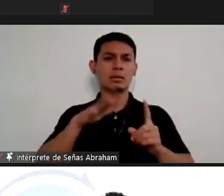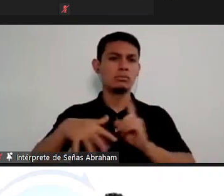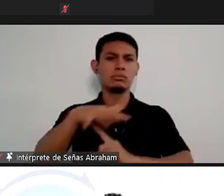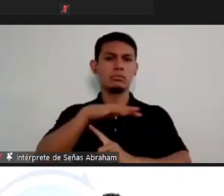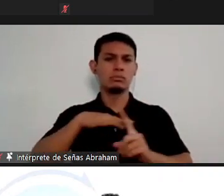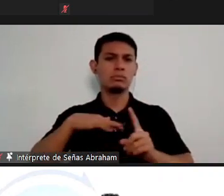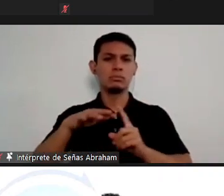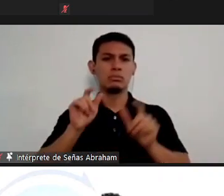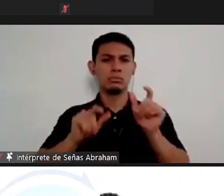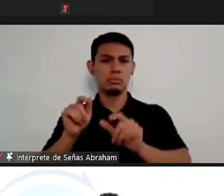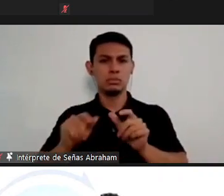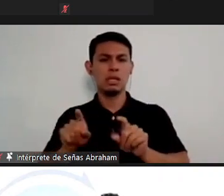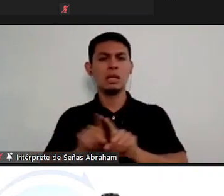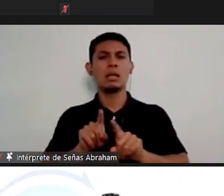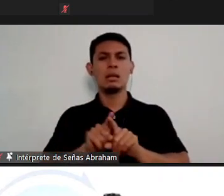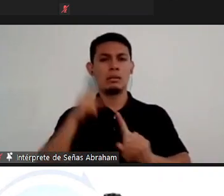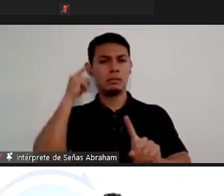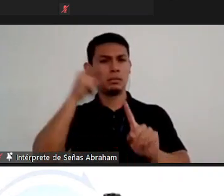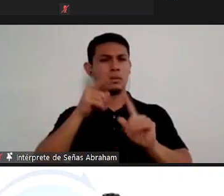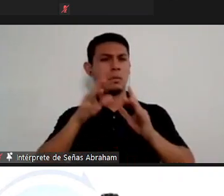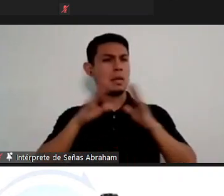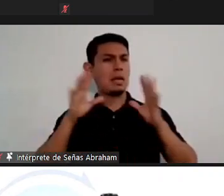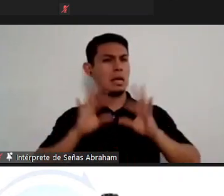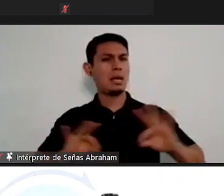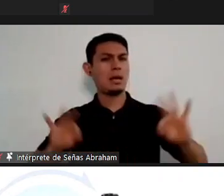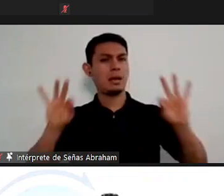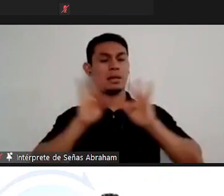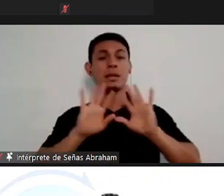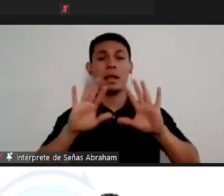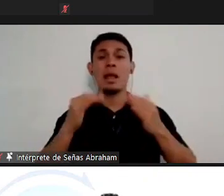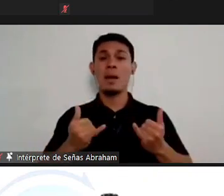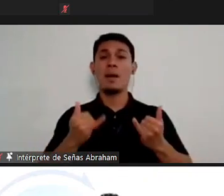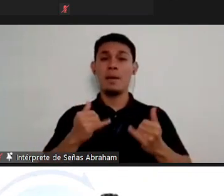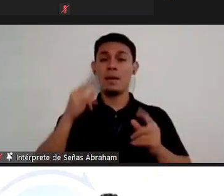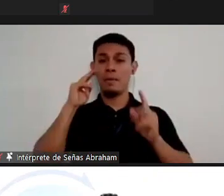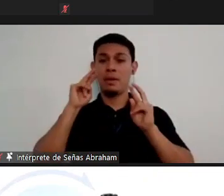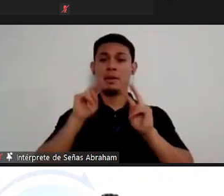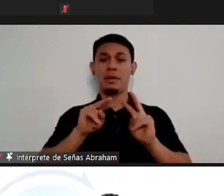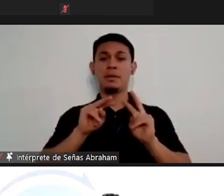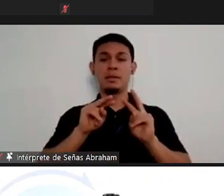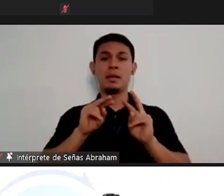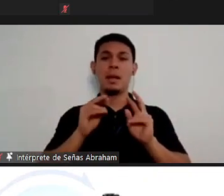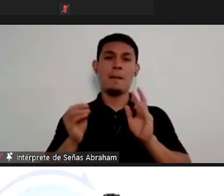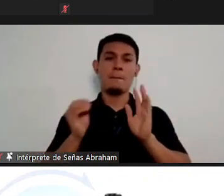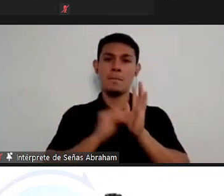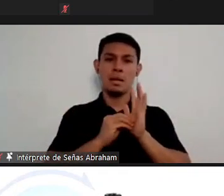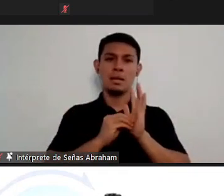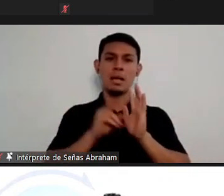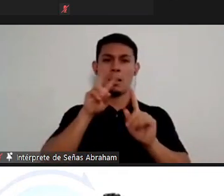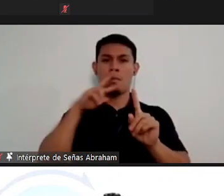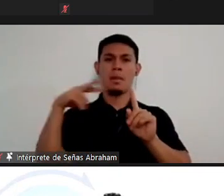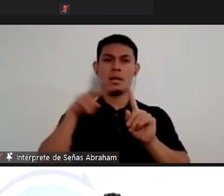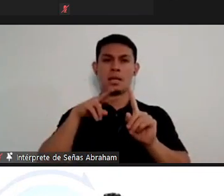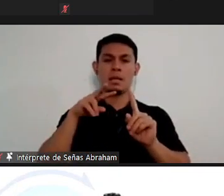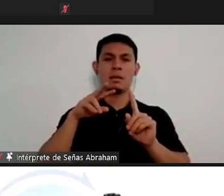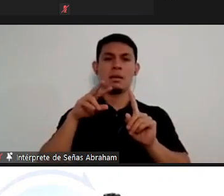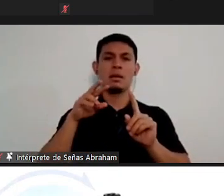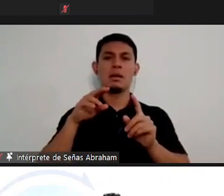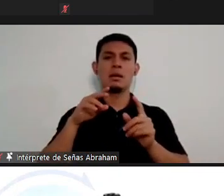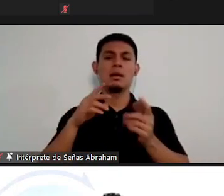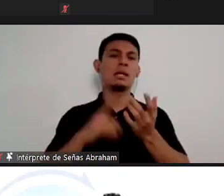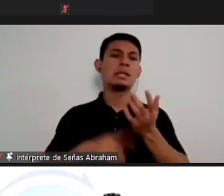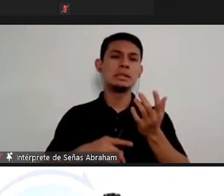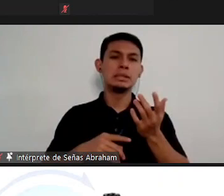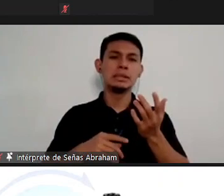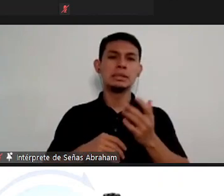conflictivity in terms of social environmental topics and we will now see a more national